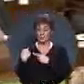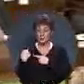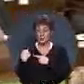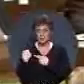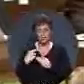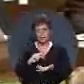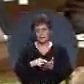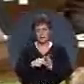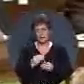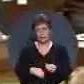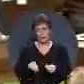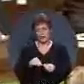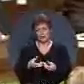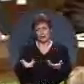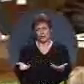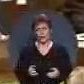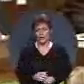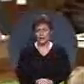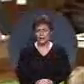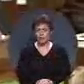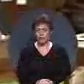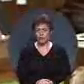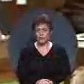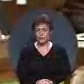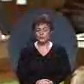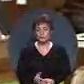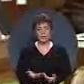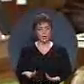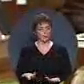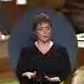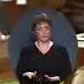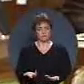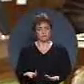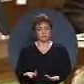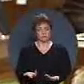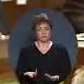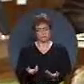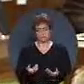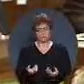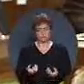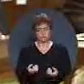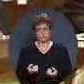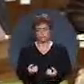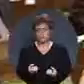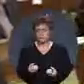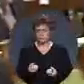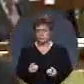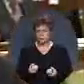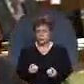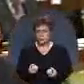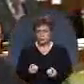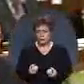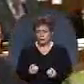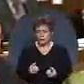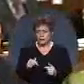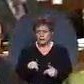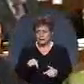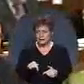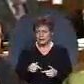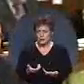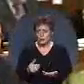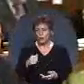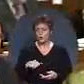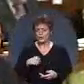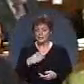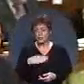on, Conservative members of Parliament are filibustering in the Industry and Environment Committees of this House. Talk about frustrating the will of Parliament, Mr. Speaker. Will the